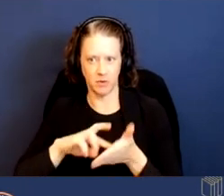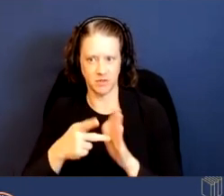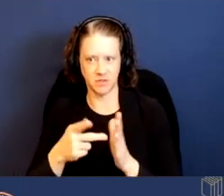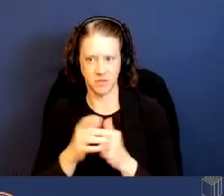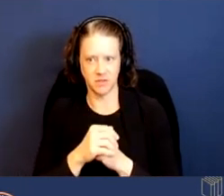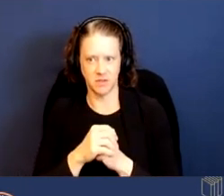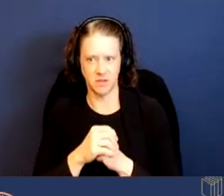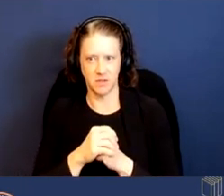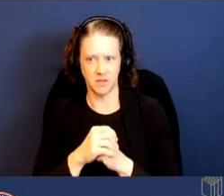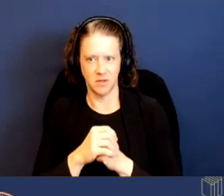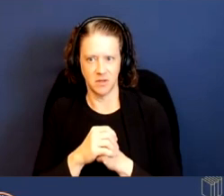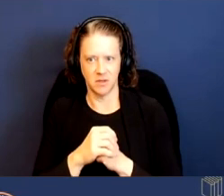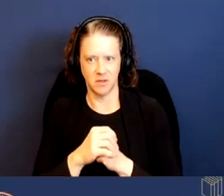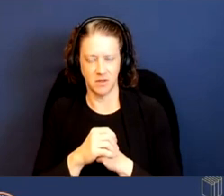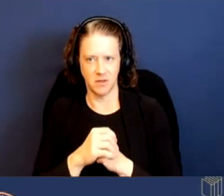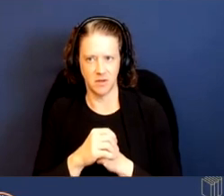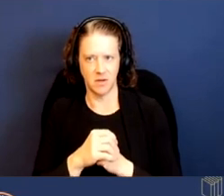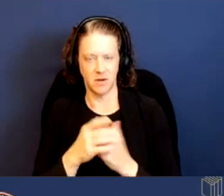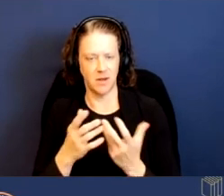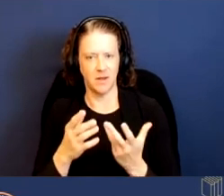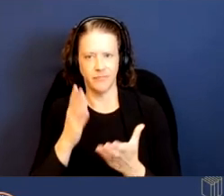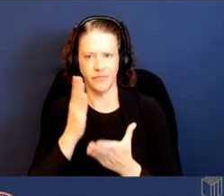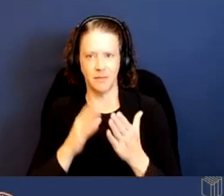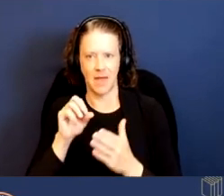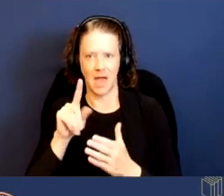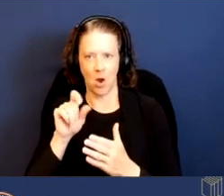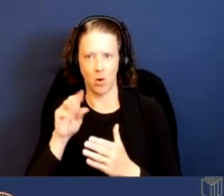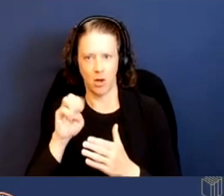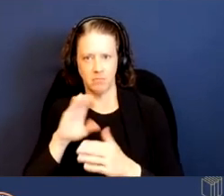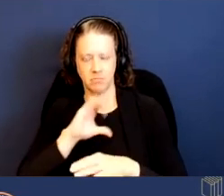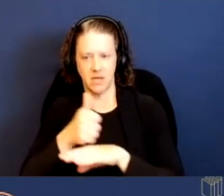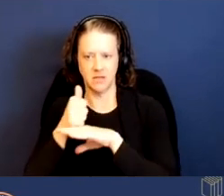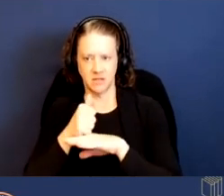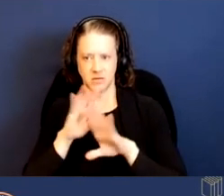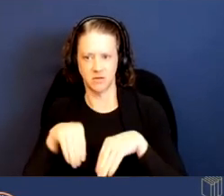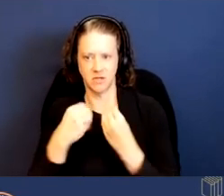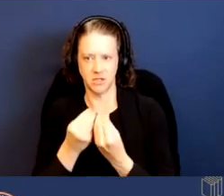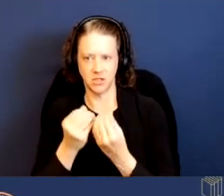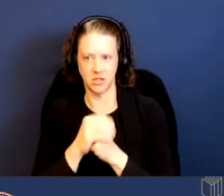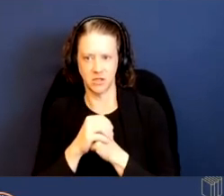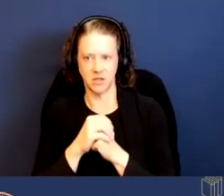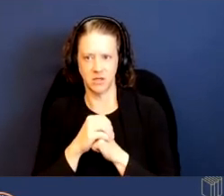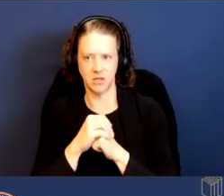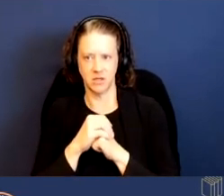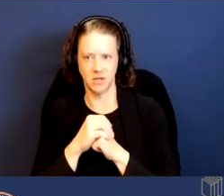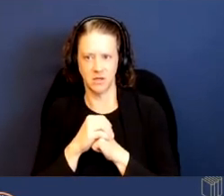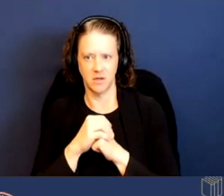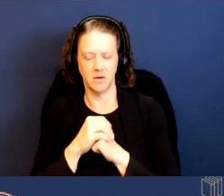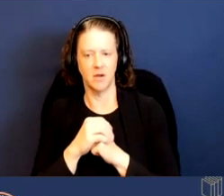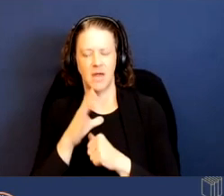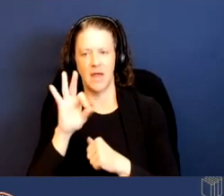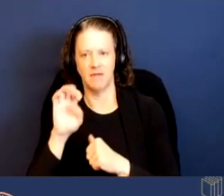establishing sort of an outcome-based evaluation process and procedure that FECs can